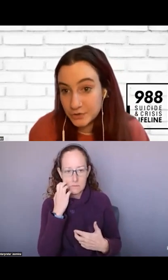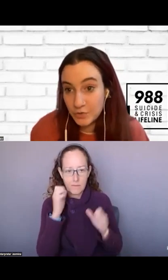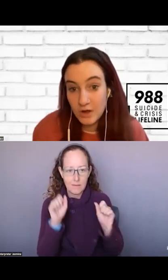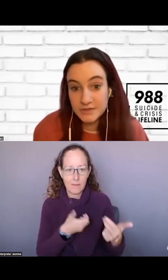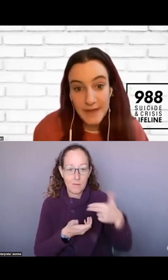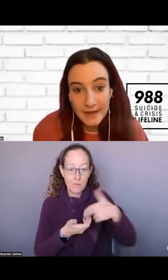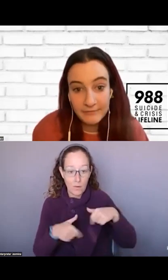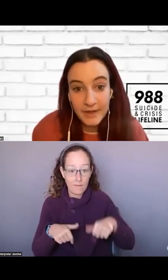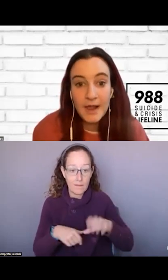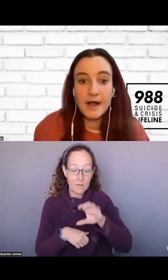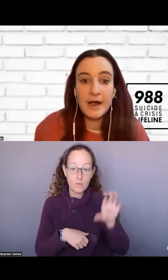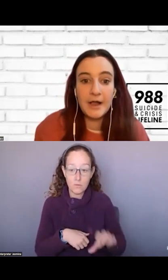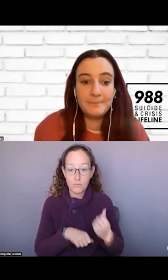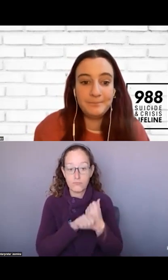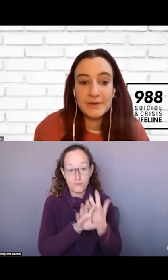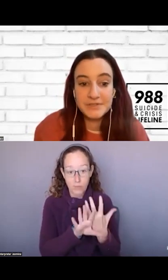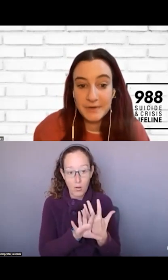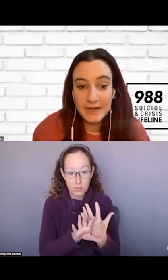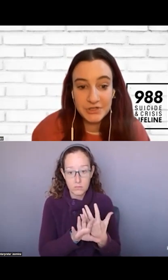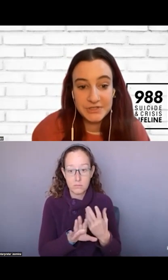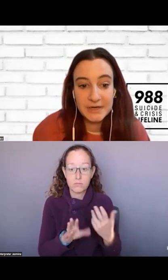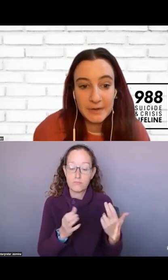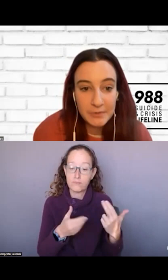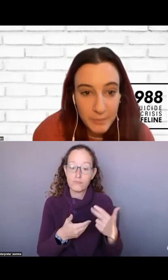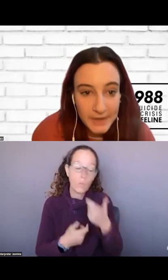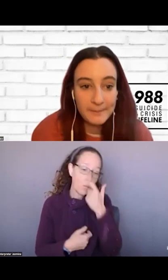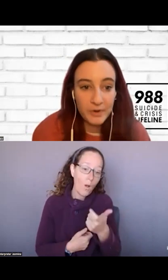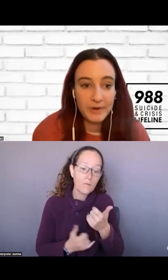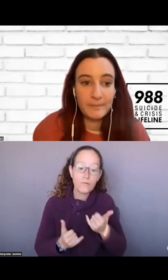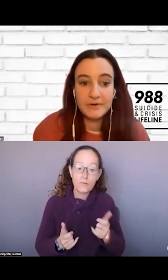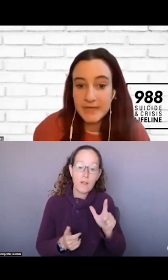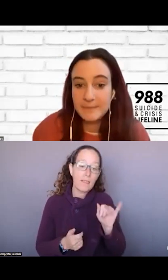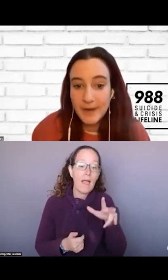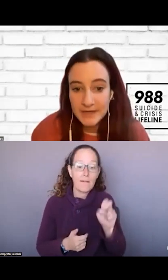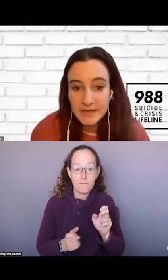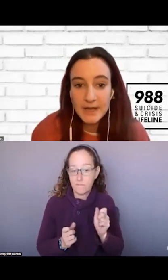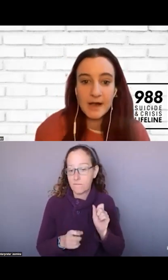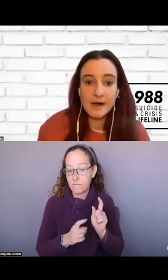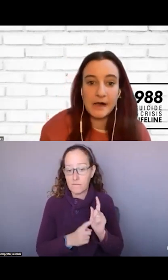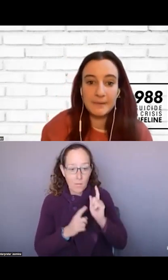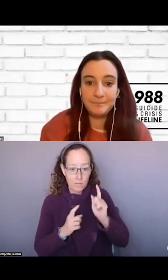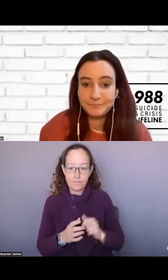join our Zoom calls live. So yeah, just quick important reminder to keep in mind.